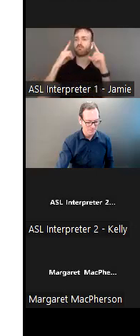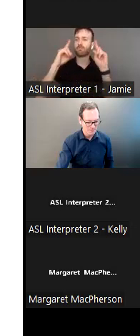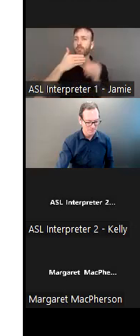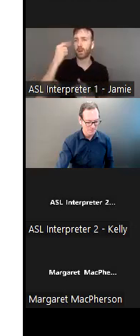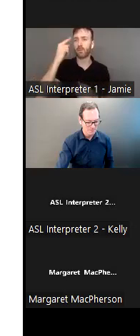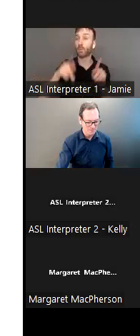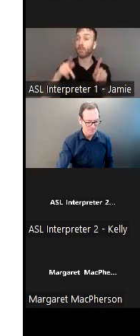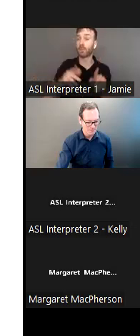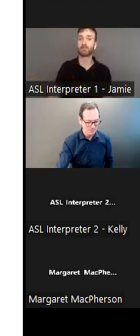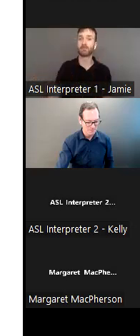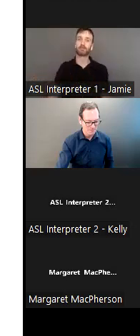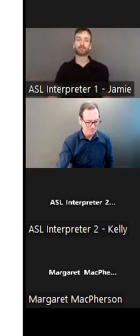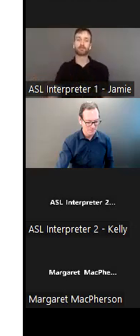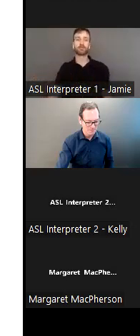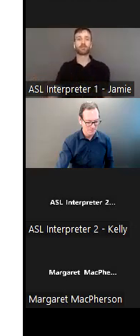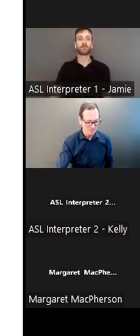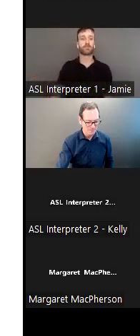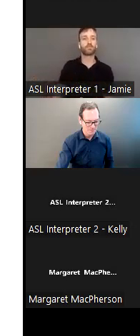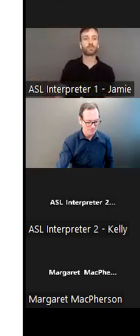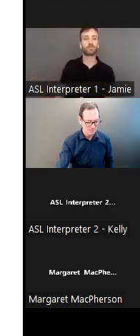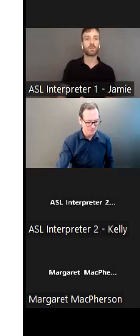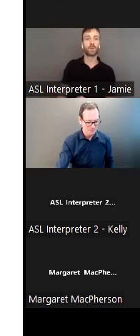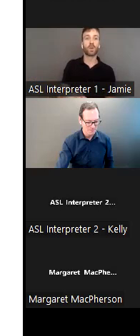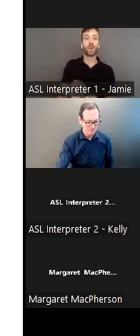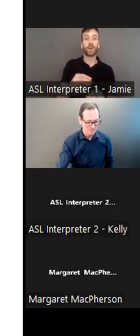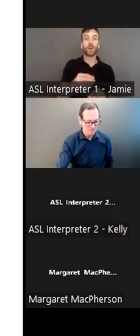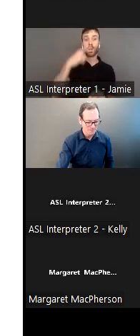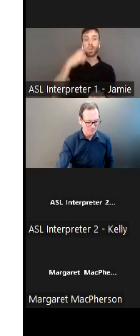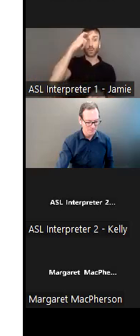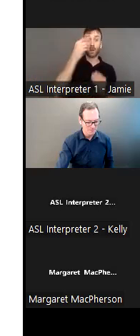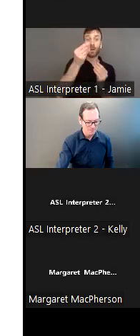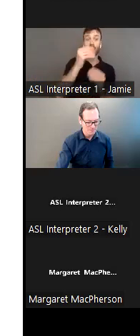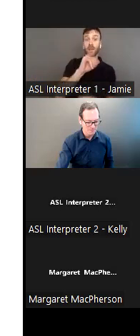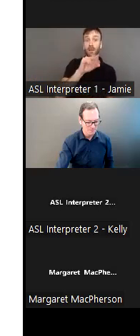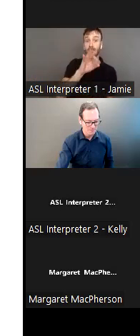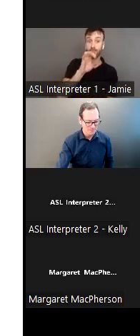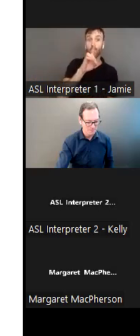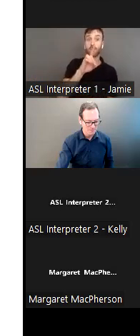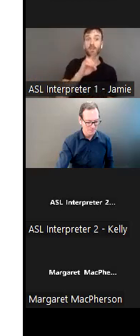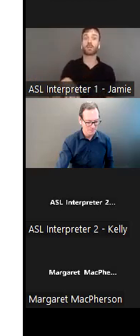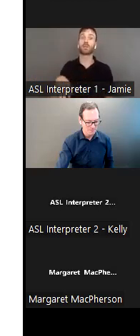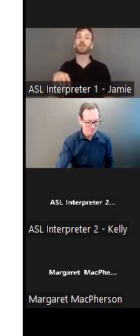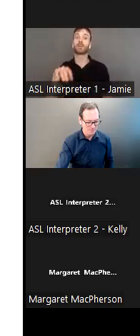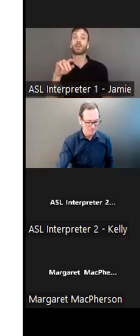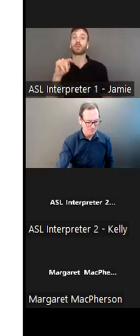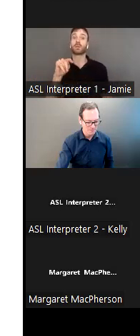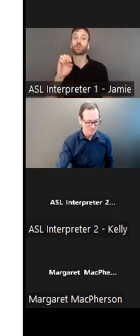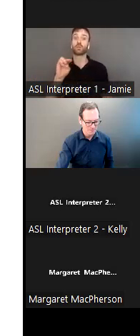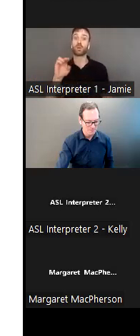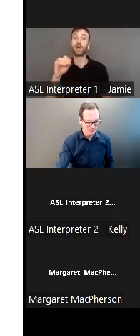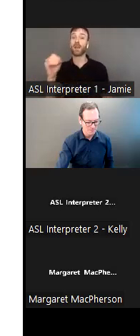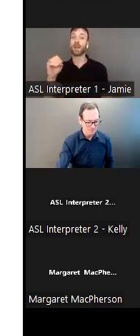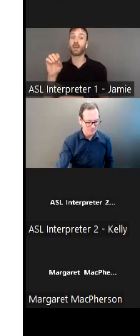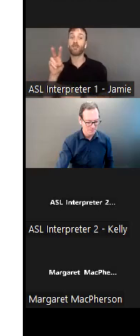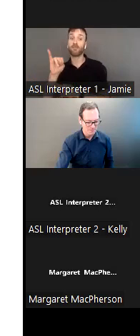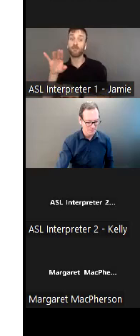moving from trauma-informed to trauma and violence-informed really, as I summarize here, takes into account those broader social conditions and the